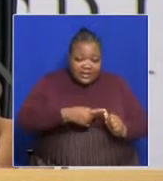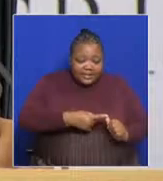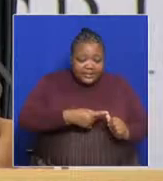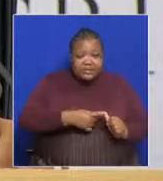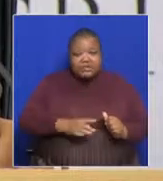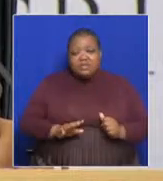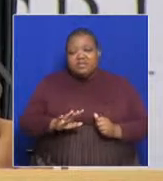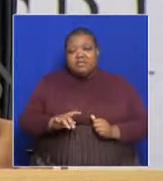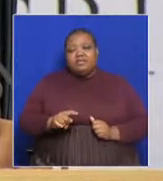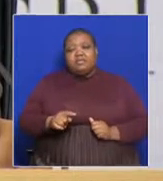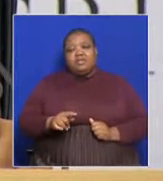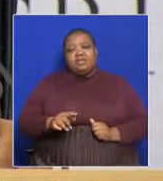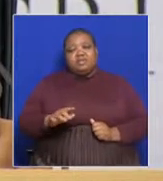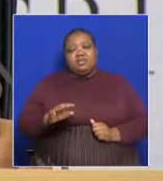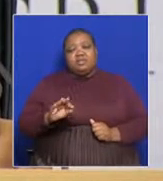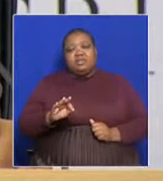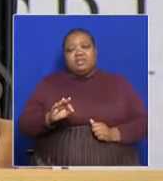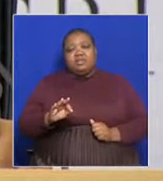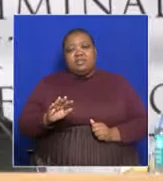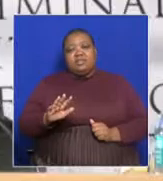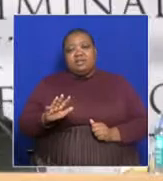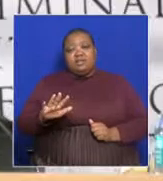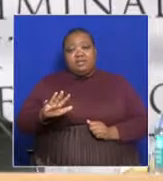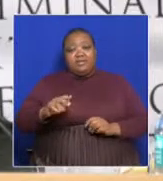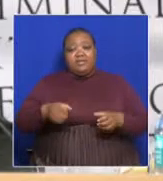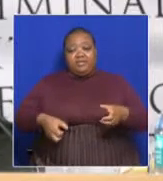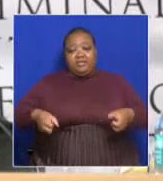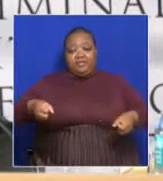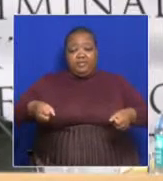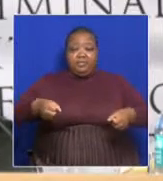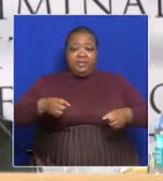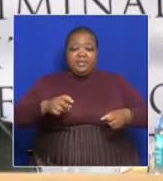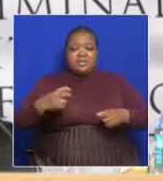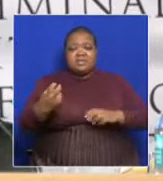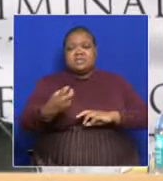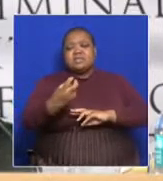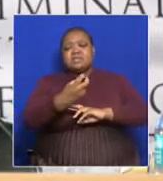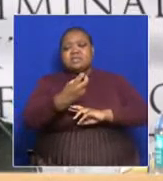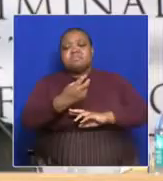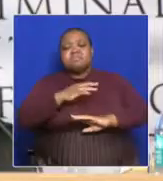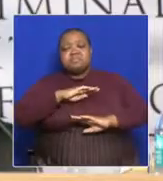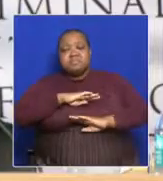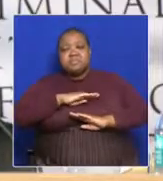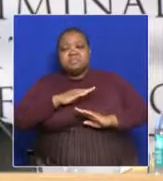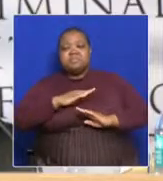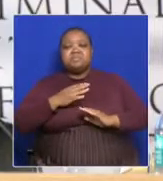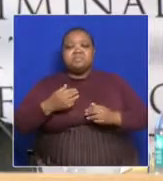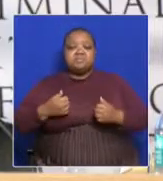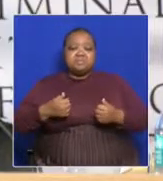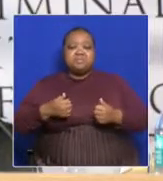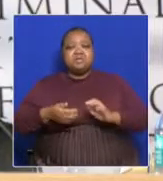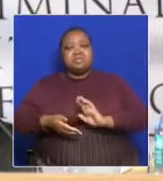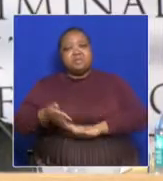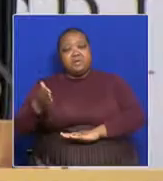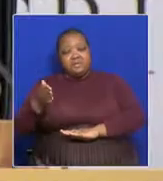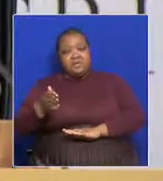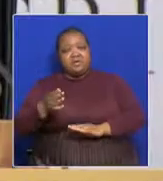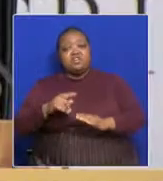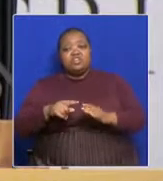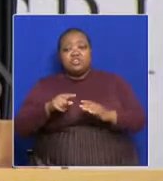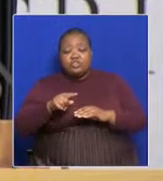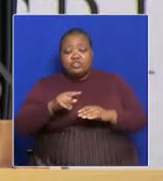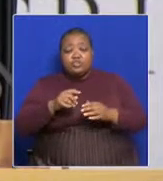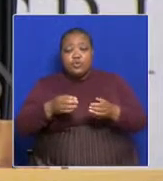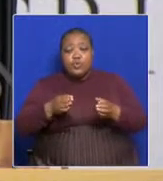5,395 bags. You satisfied yourself, and you alleged, then you released it. So you did something to that container. Yes. You engaged with it in some form or Yes. other.